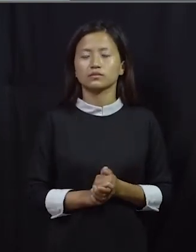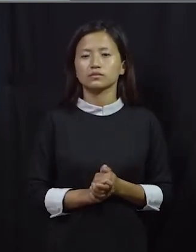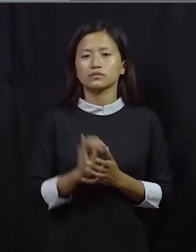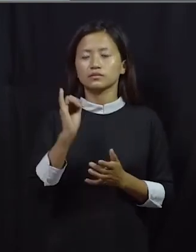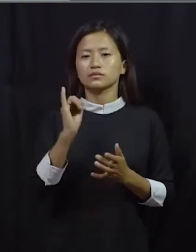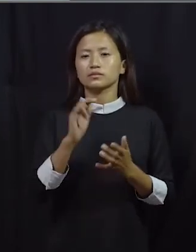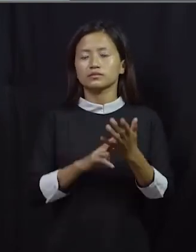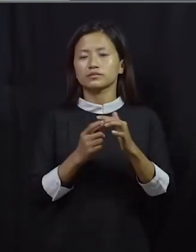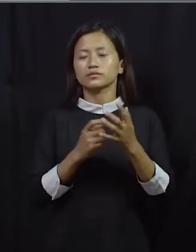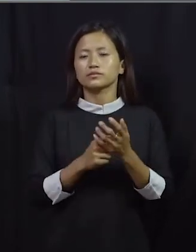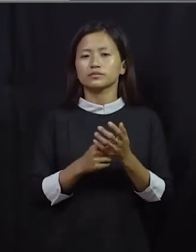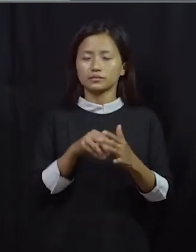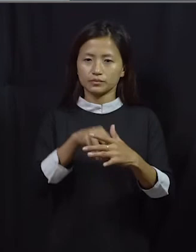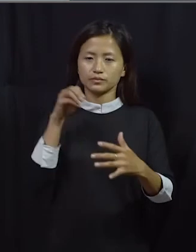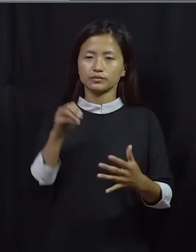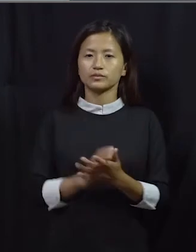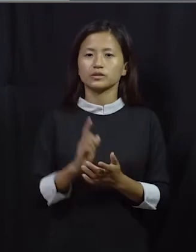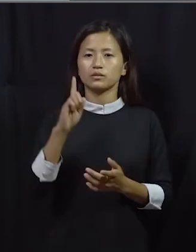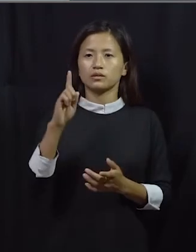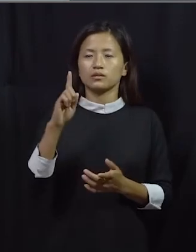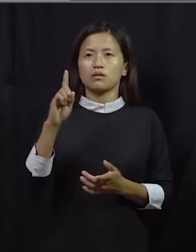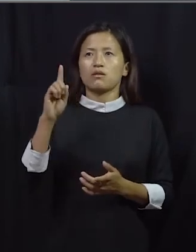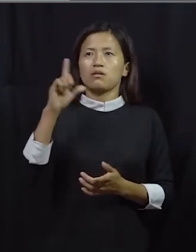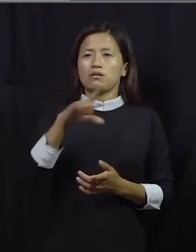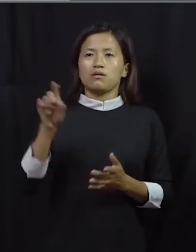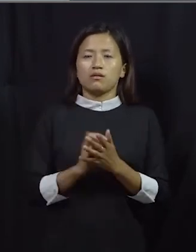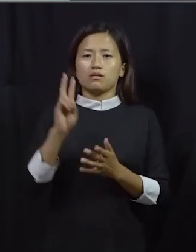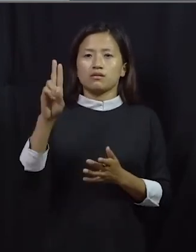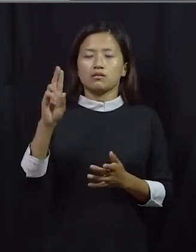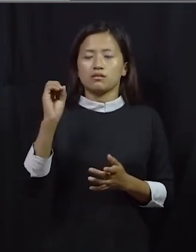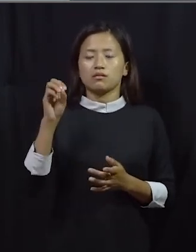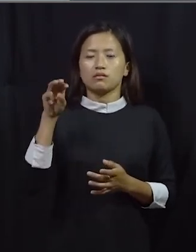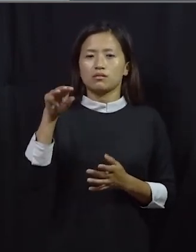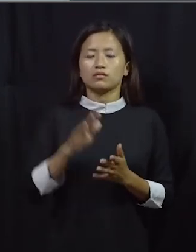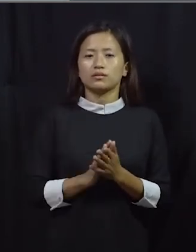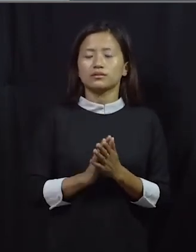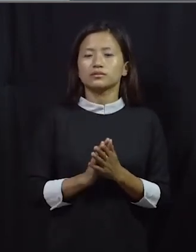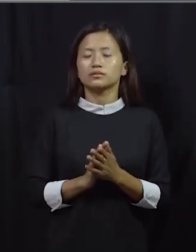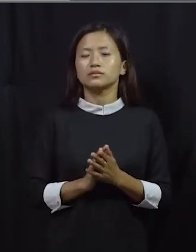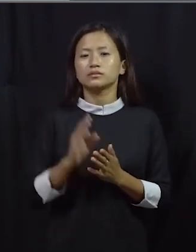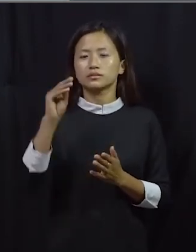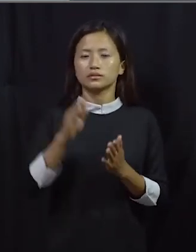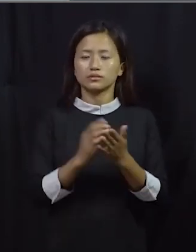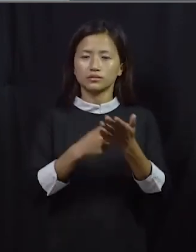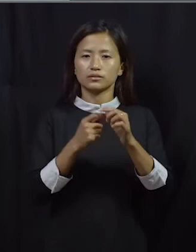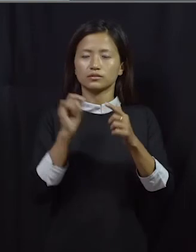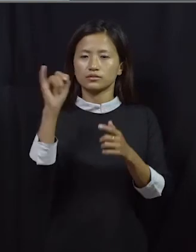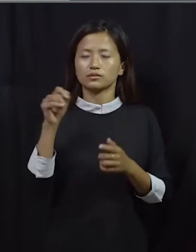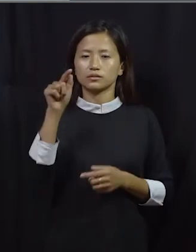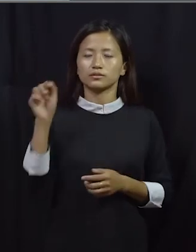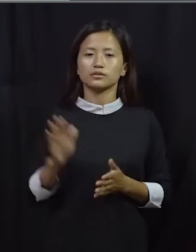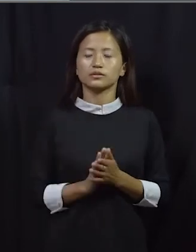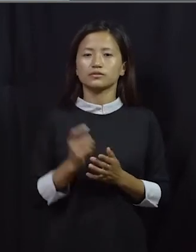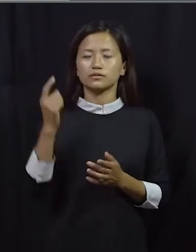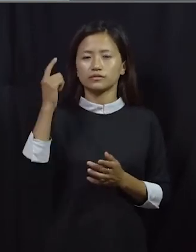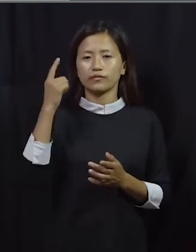interest on capital withdrawn is 1,20,000 for X at the rate of 6% for